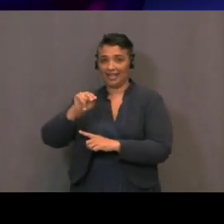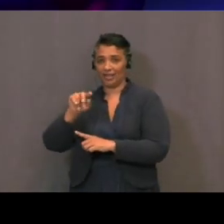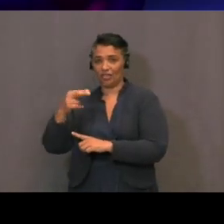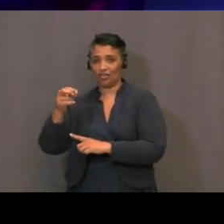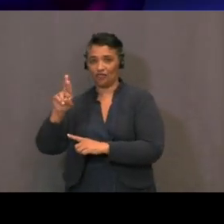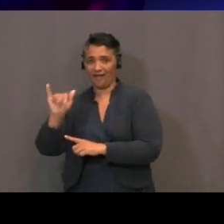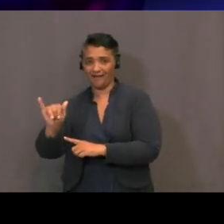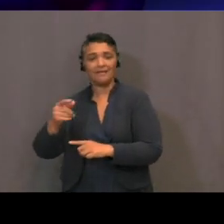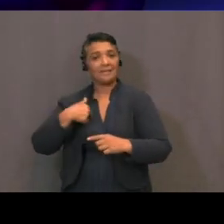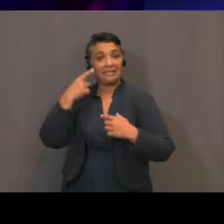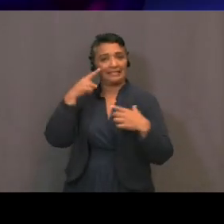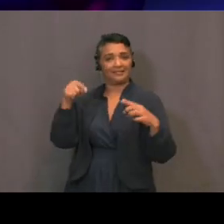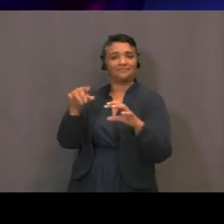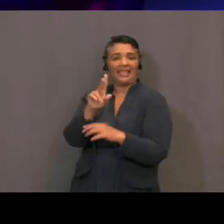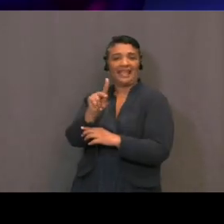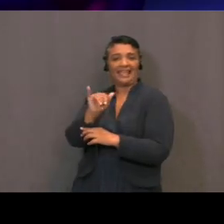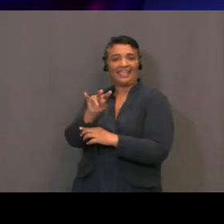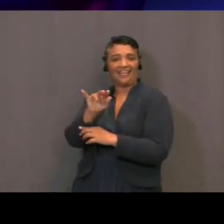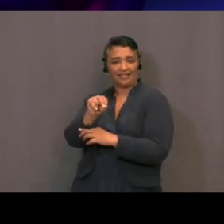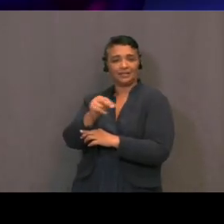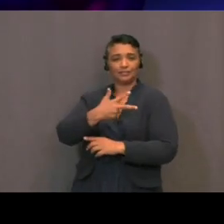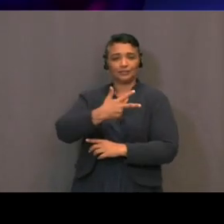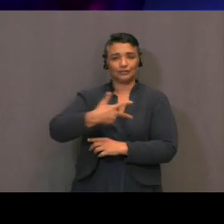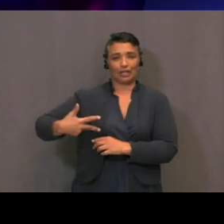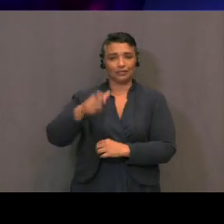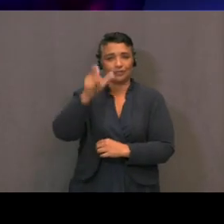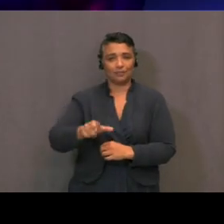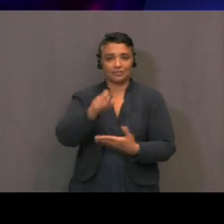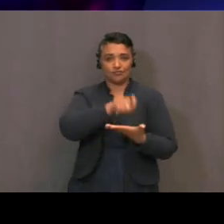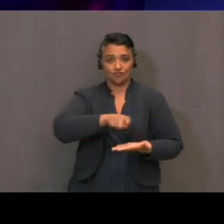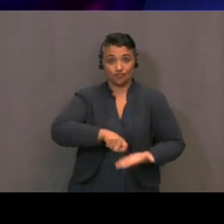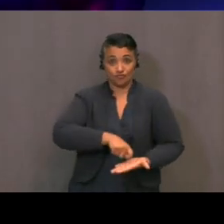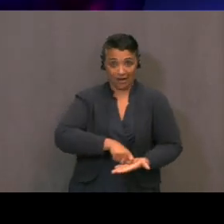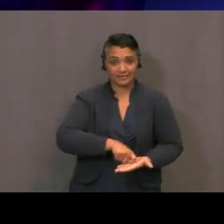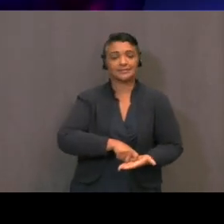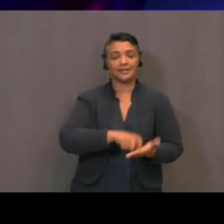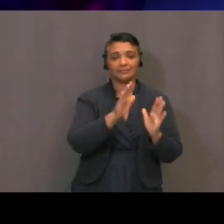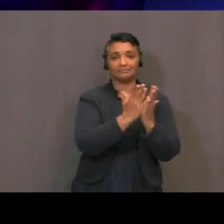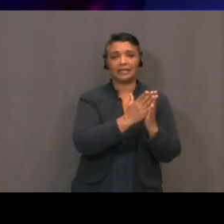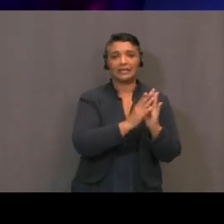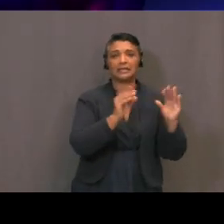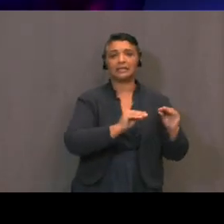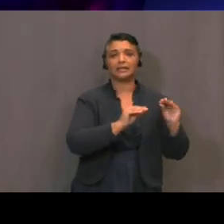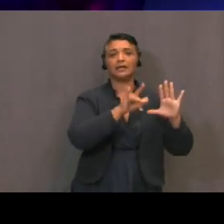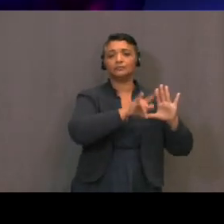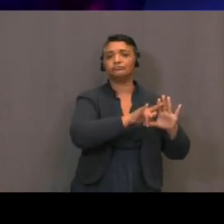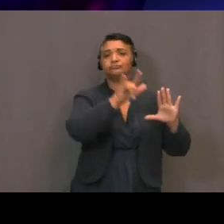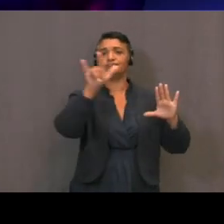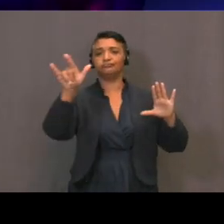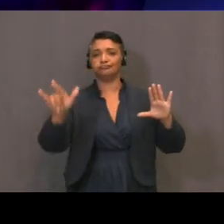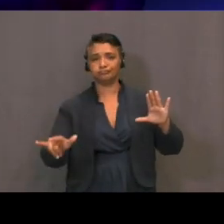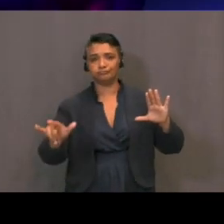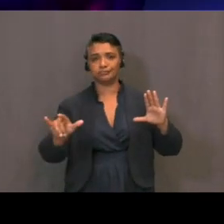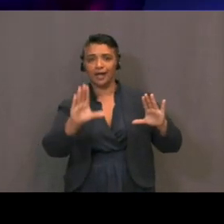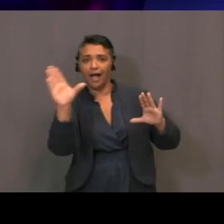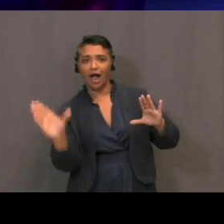like Karen Blixen, a Danish author that moved to Africa at some point and wrote a lot